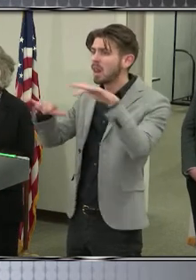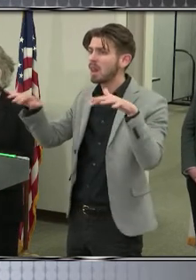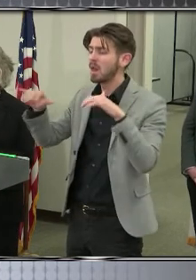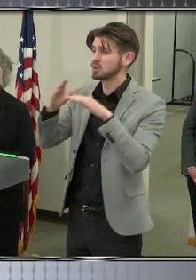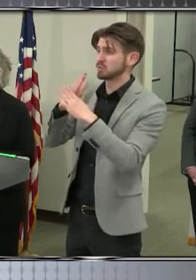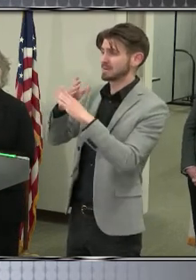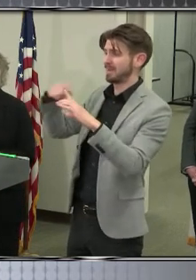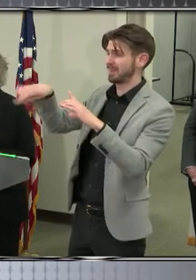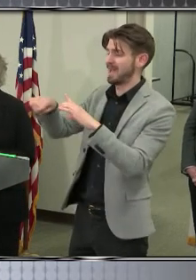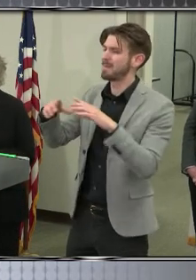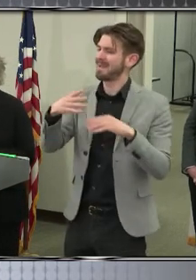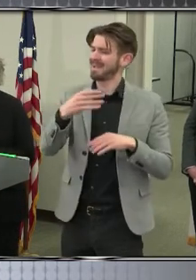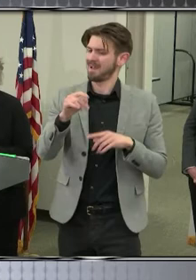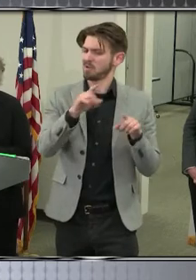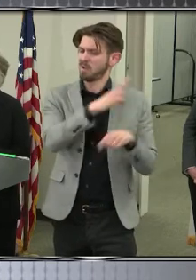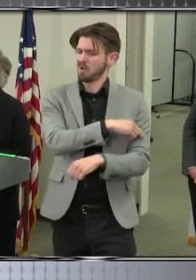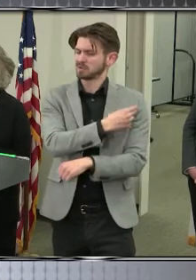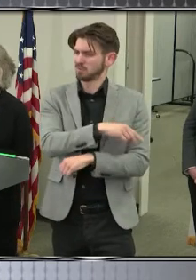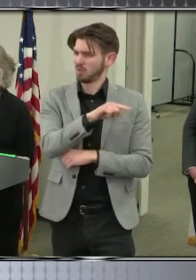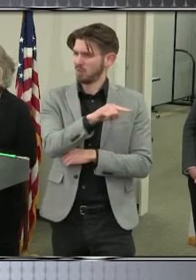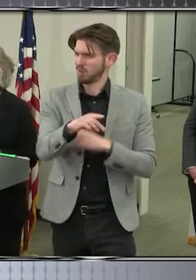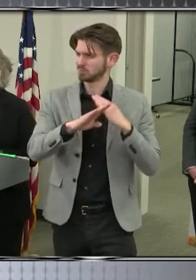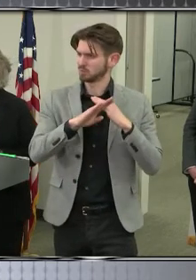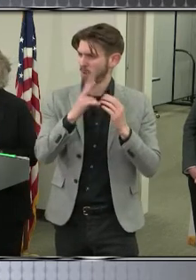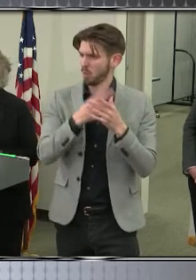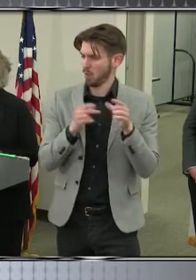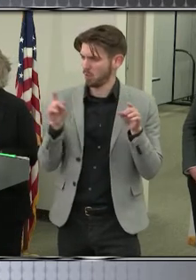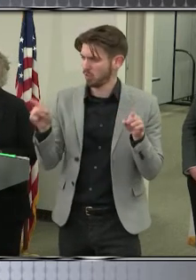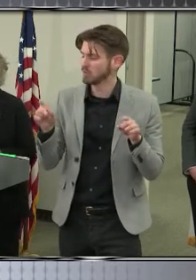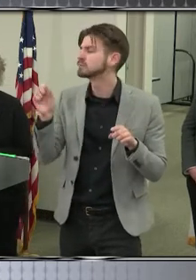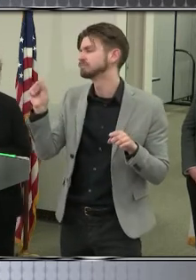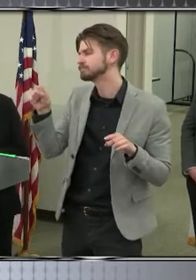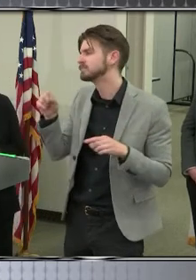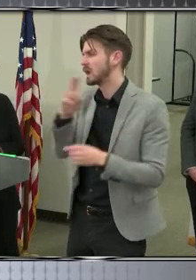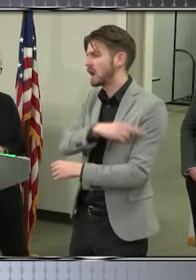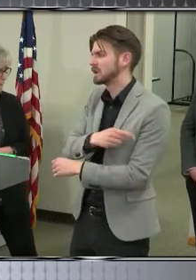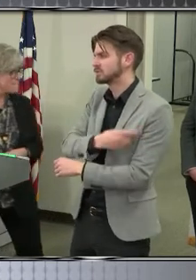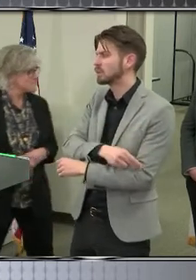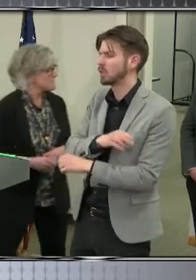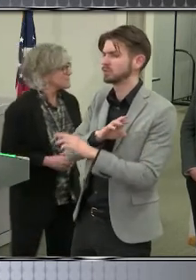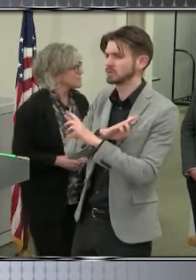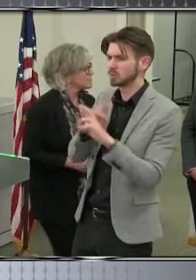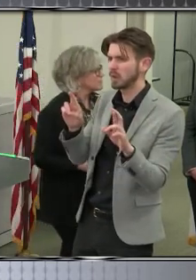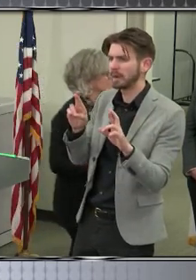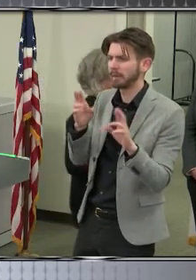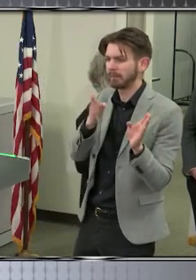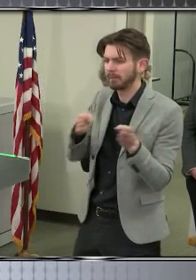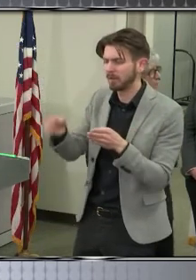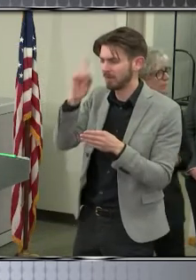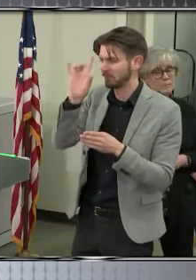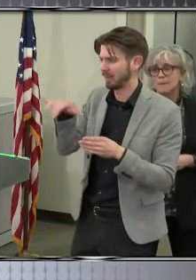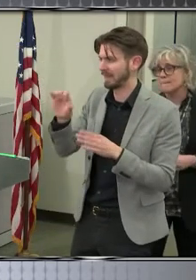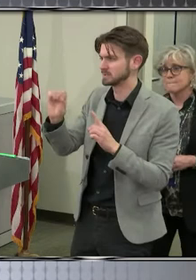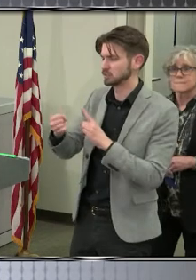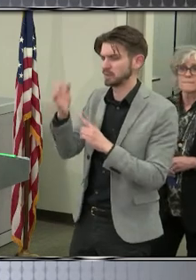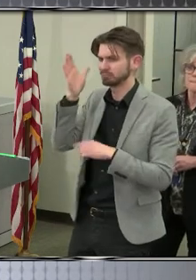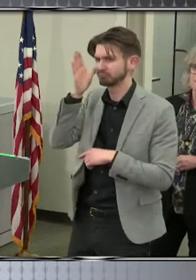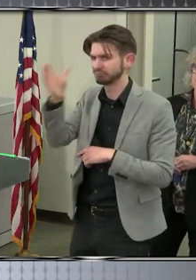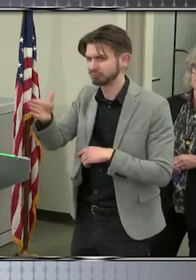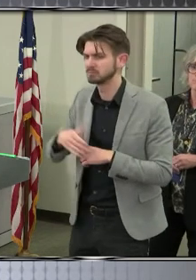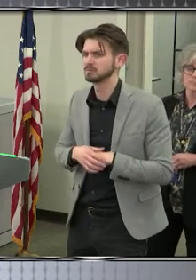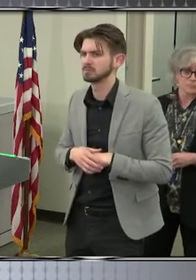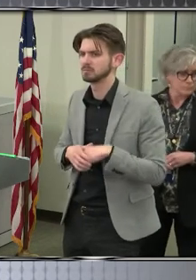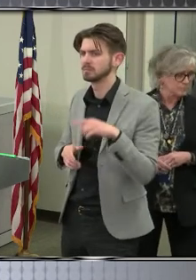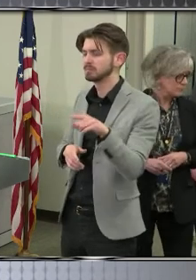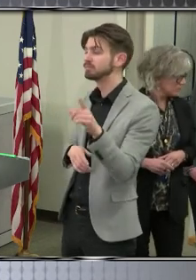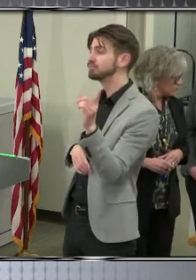in the hospital for other reasons. And so, yes, they are preparing for that. So a question I want to be careful with, because I don't want to get the